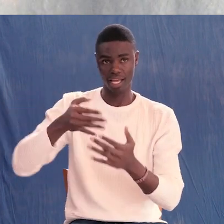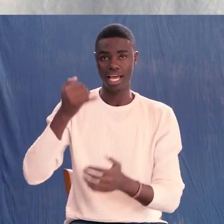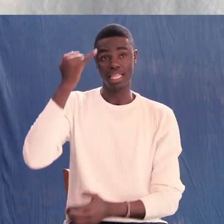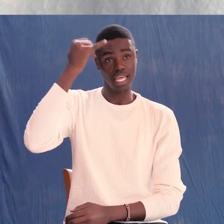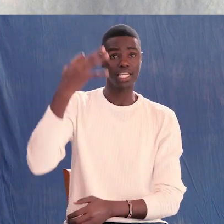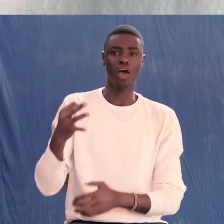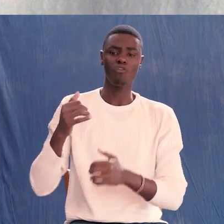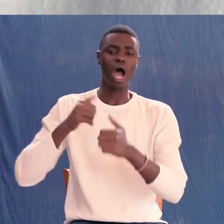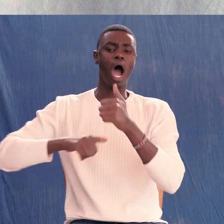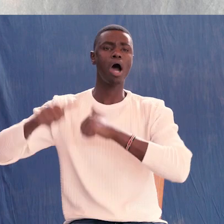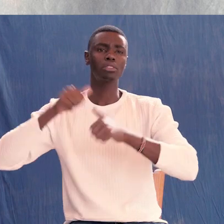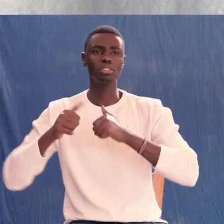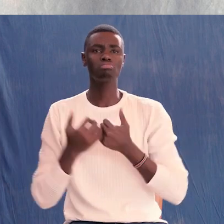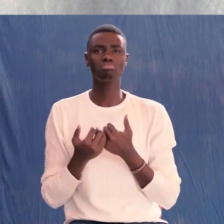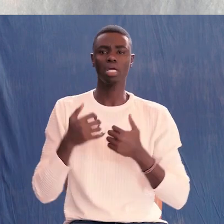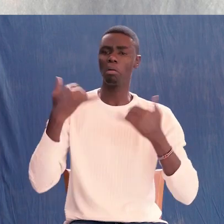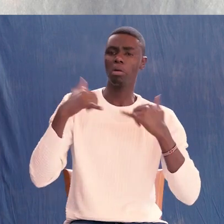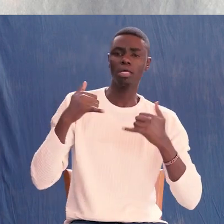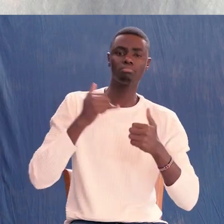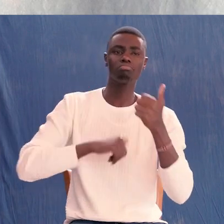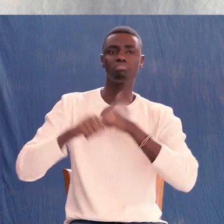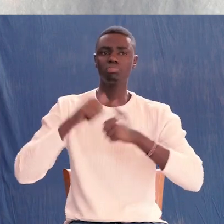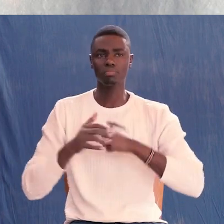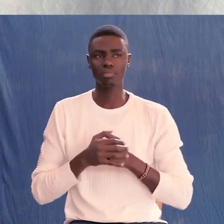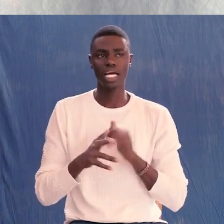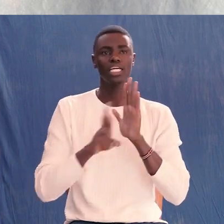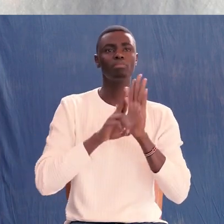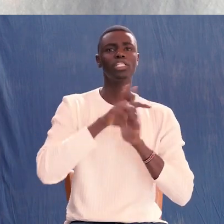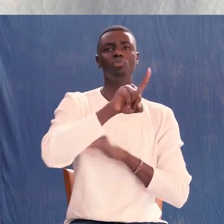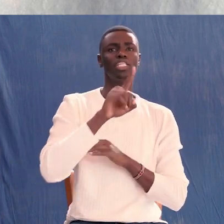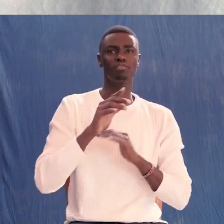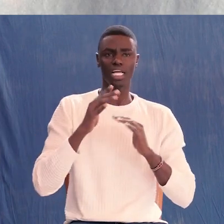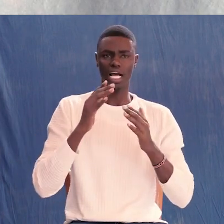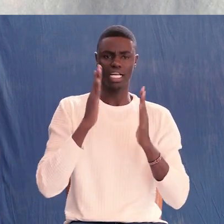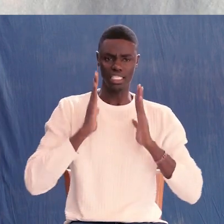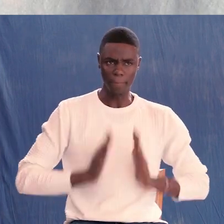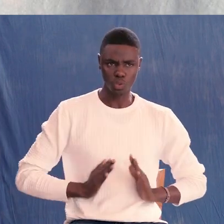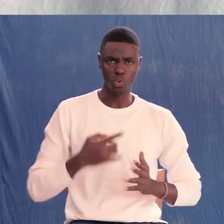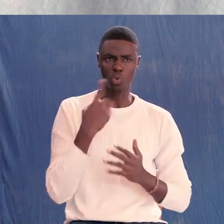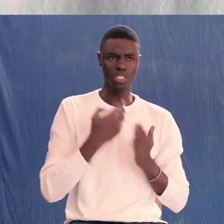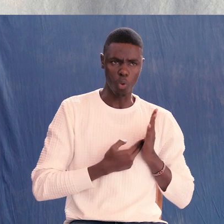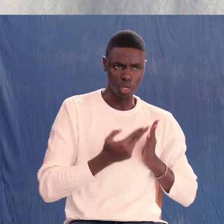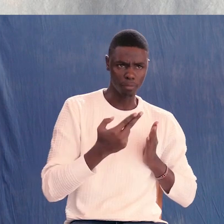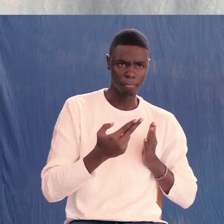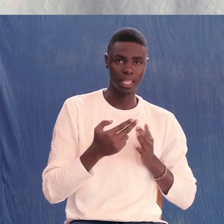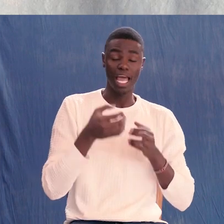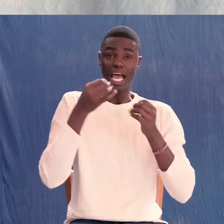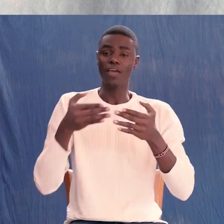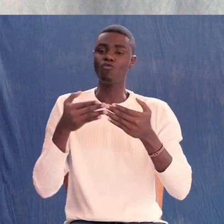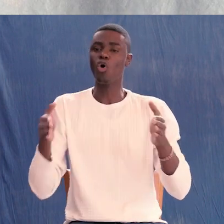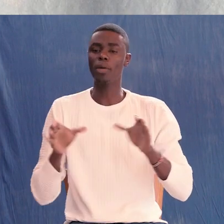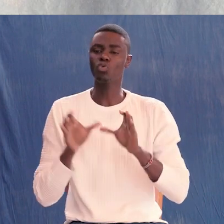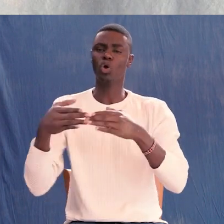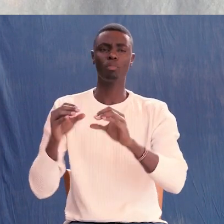of acting, play acting, representing yourself as something that you're not. And when we don't open up to